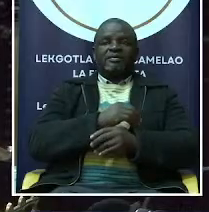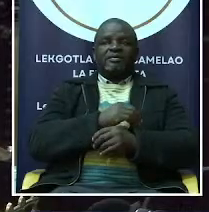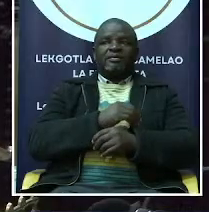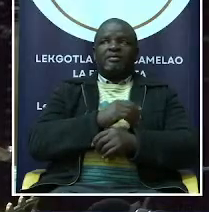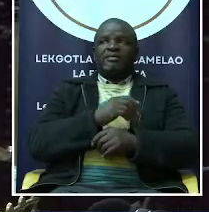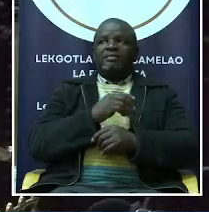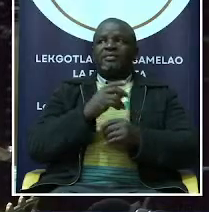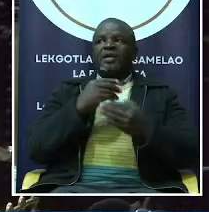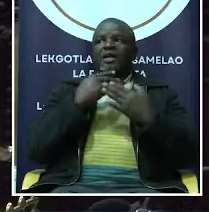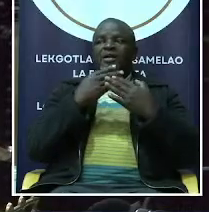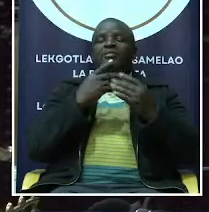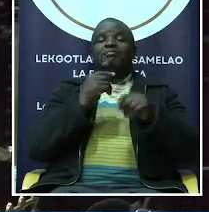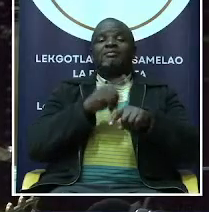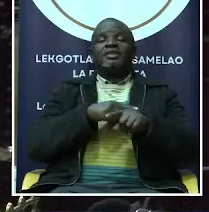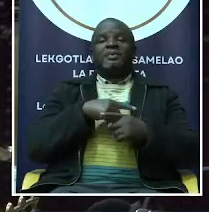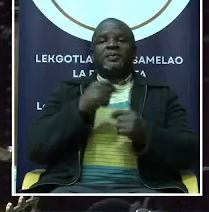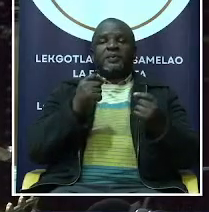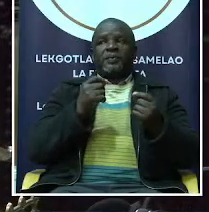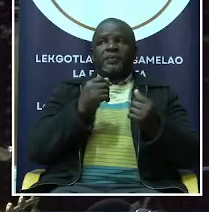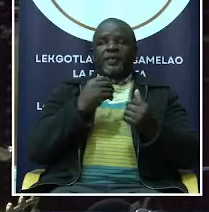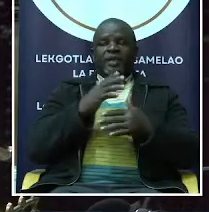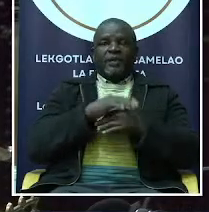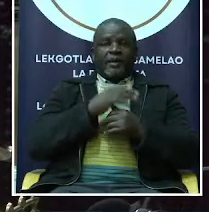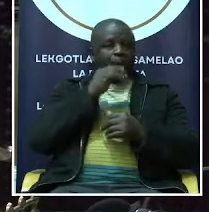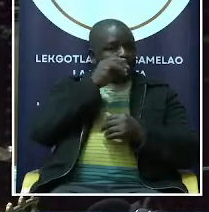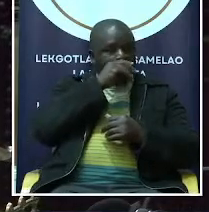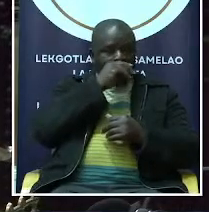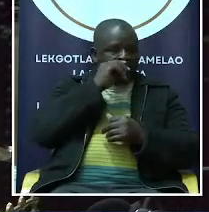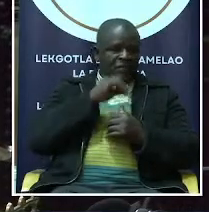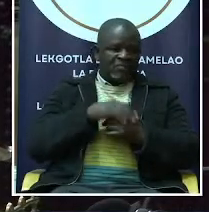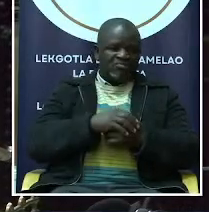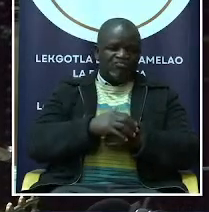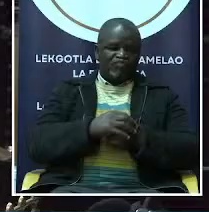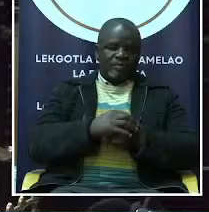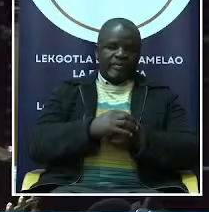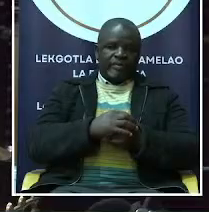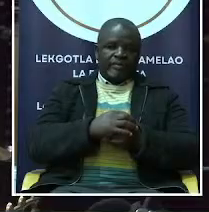Thank you, Honorable Speaker. Your time is up.